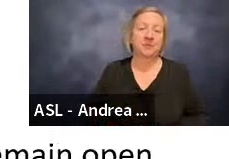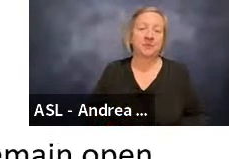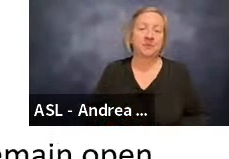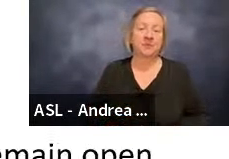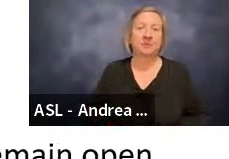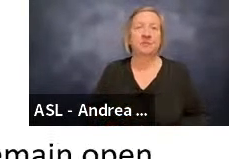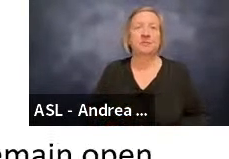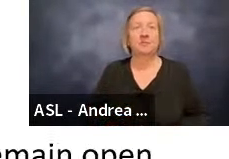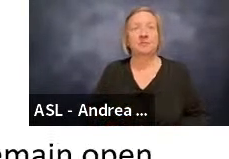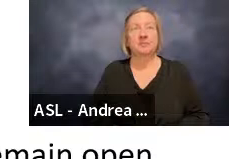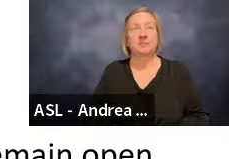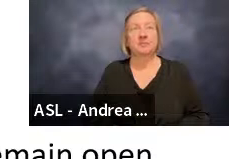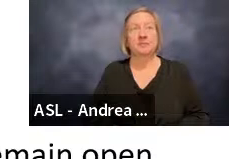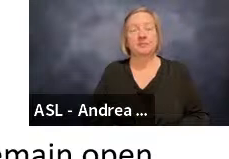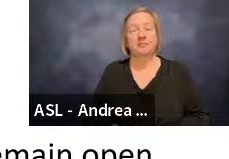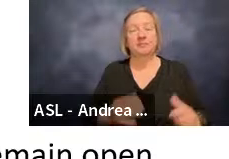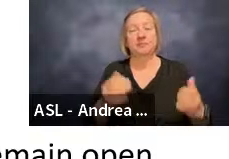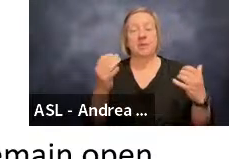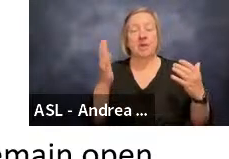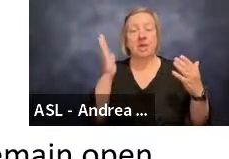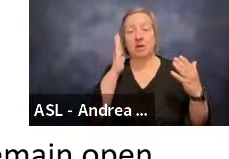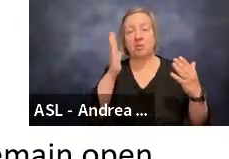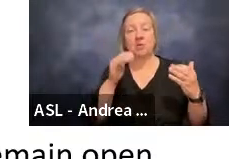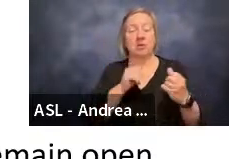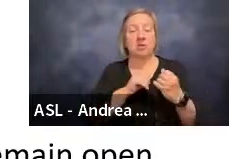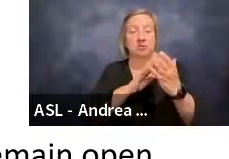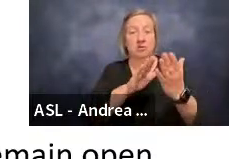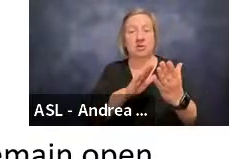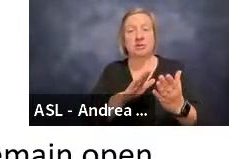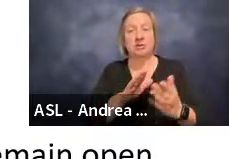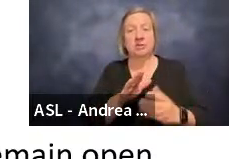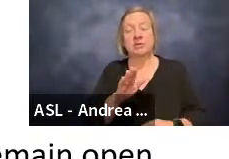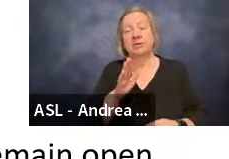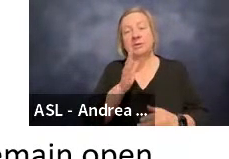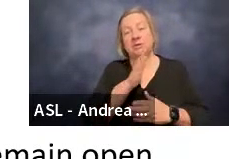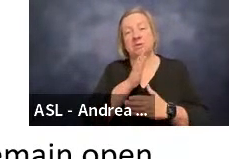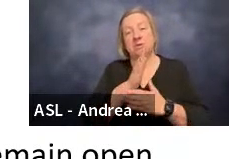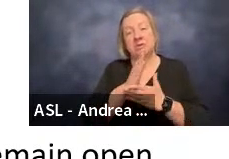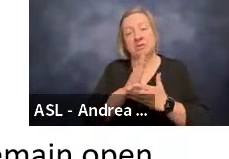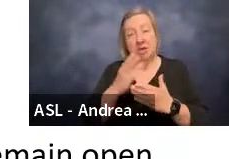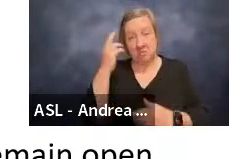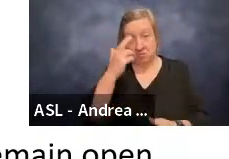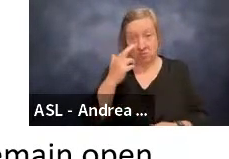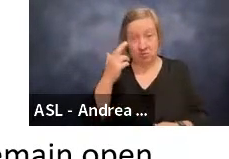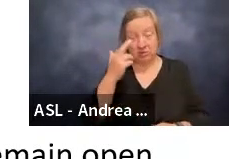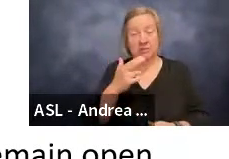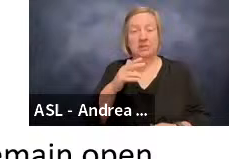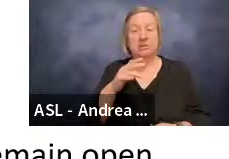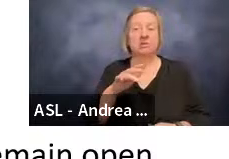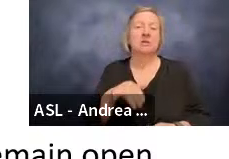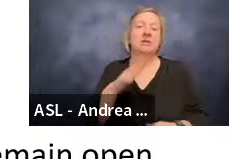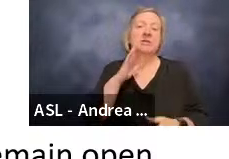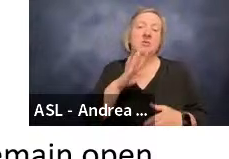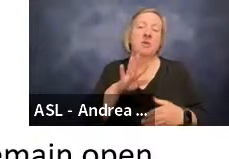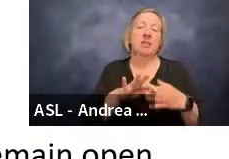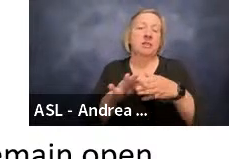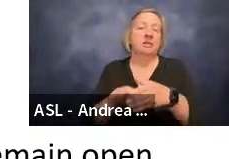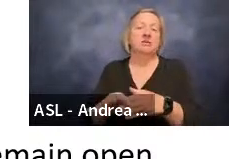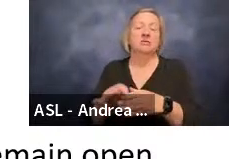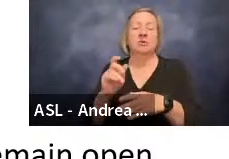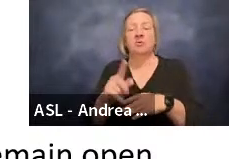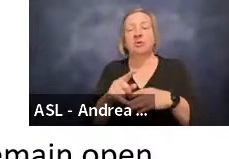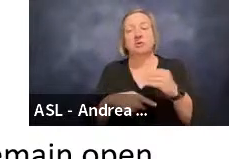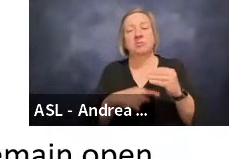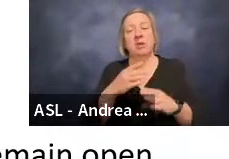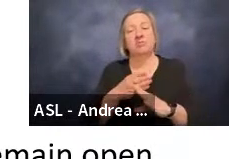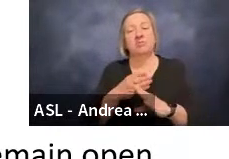On that point, I'll address that some of the reasons, and this is going to lead into a question for around